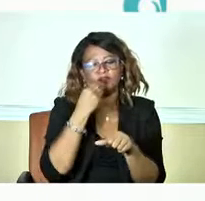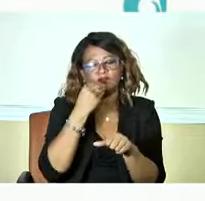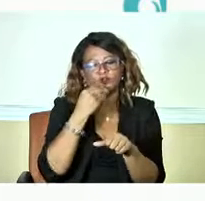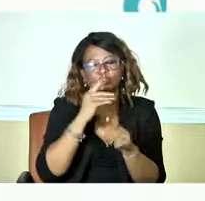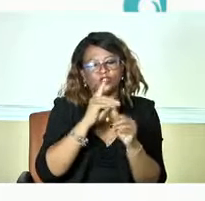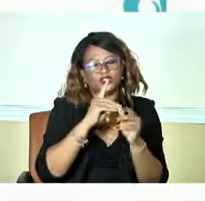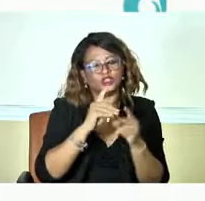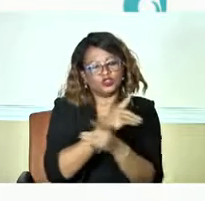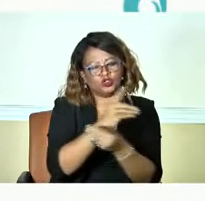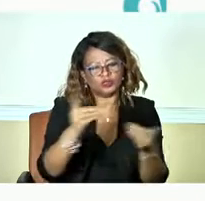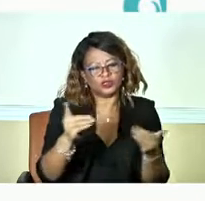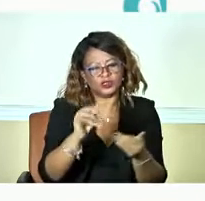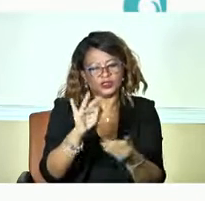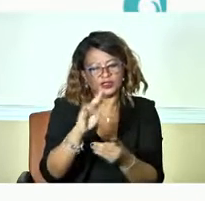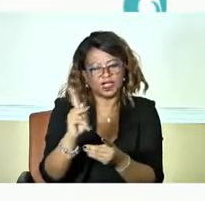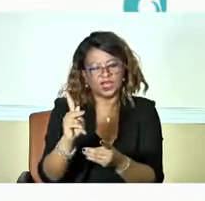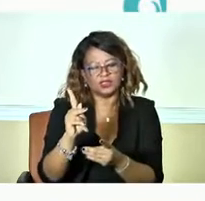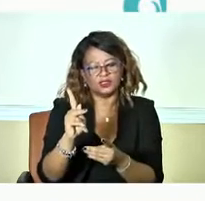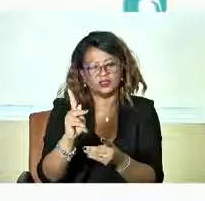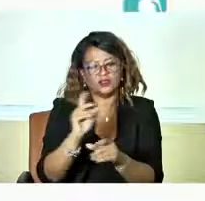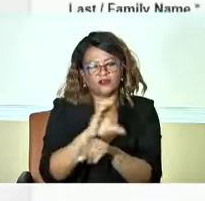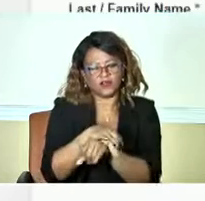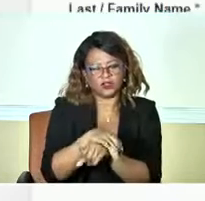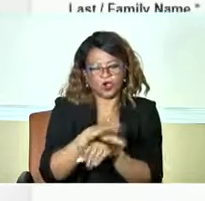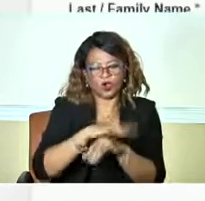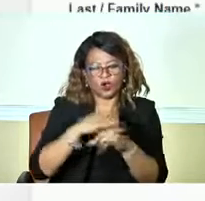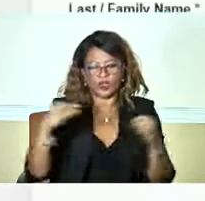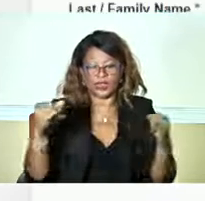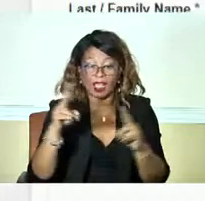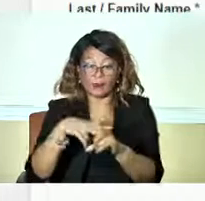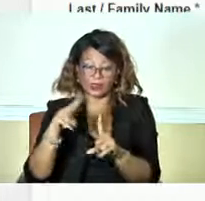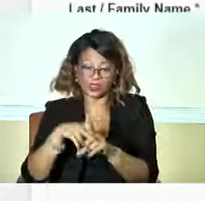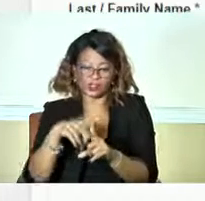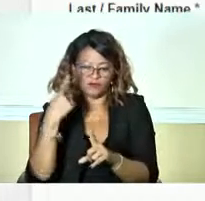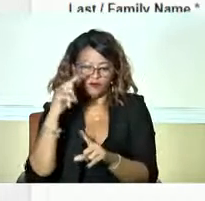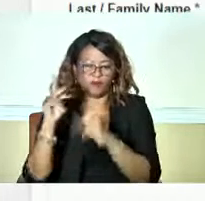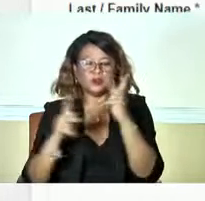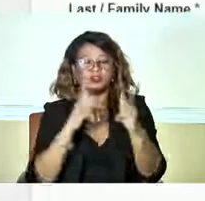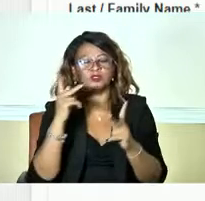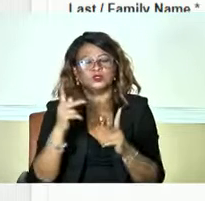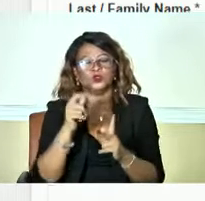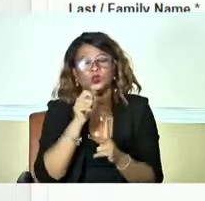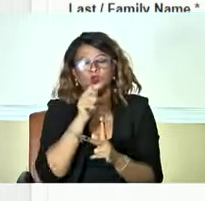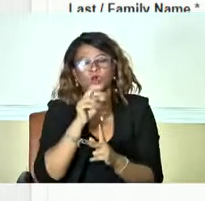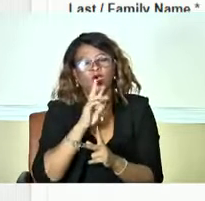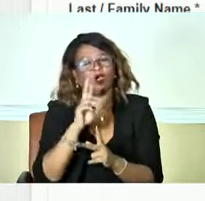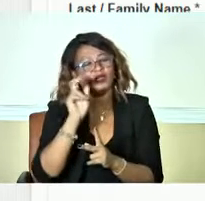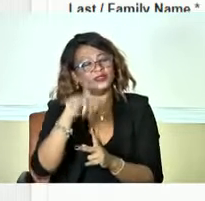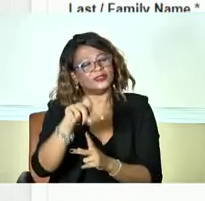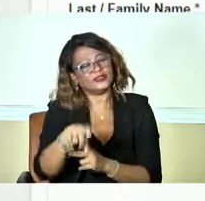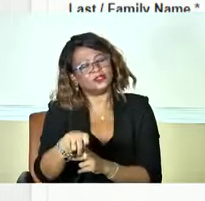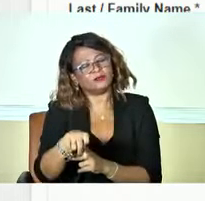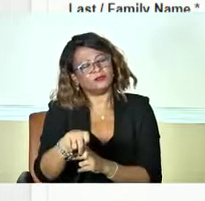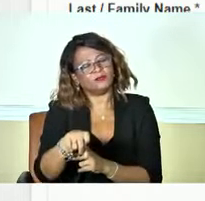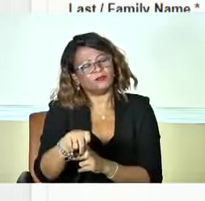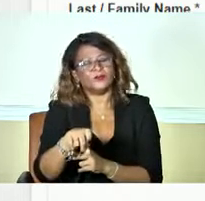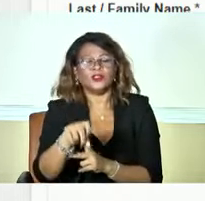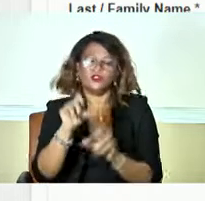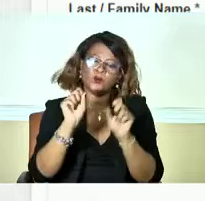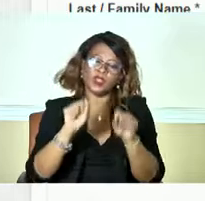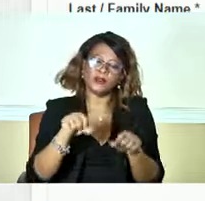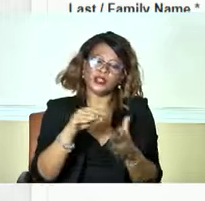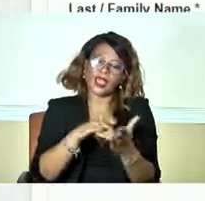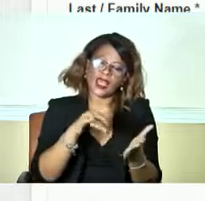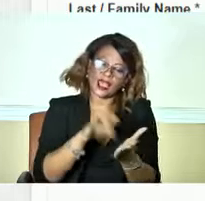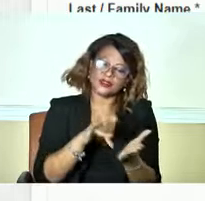Food Distribution Task Force allowed online applications for persons who are in need. And they were able to